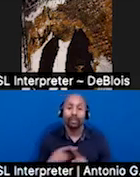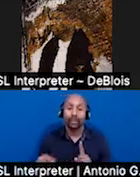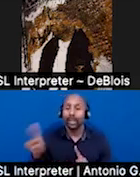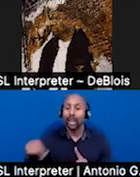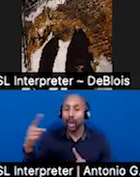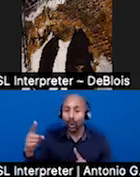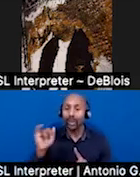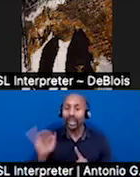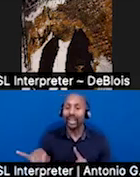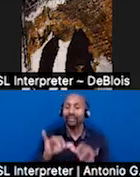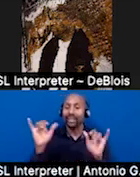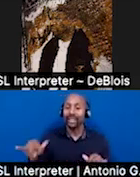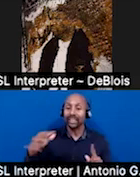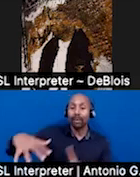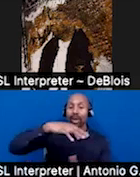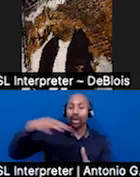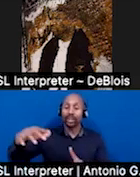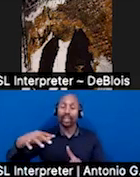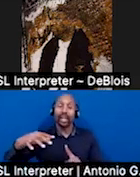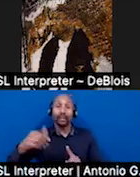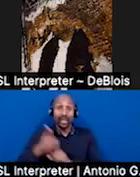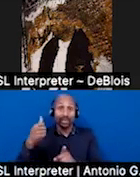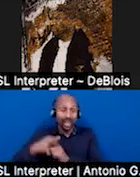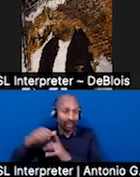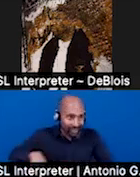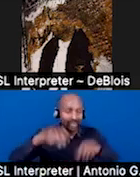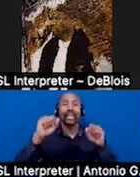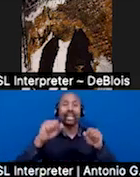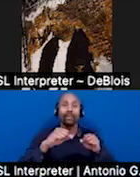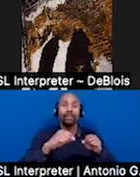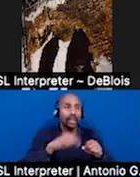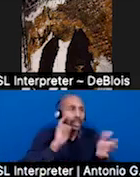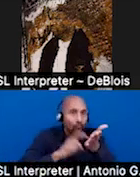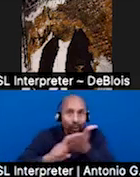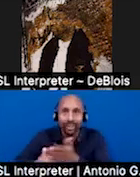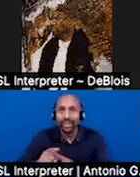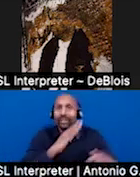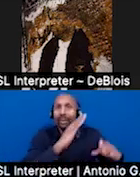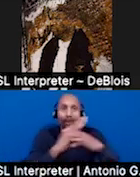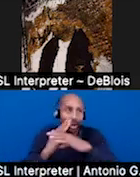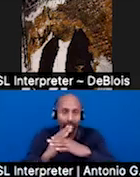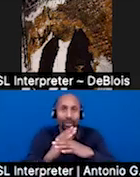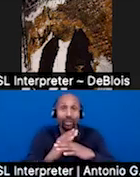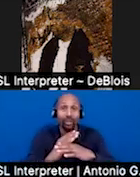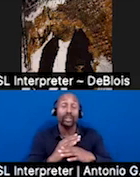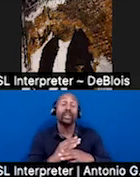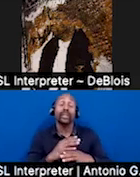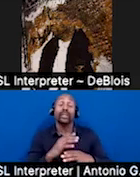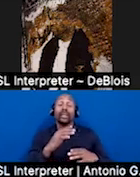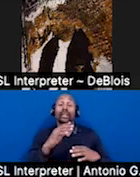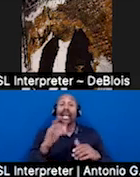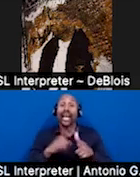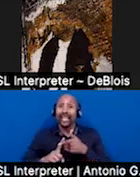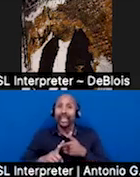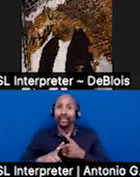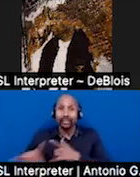removed the barriers that commonly permeate the digital materials and technologies used in schools. So I'm super excited to be part of the discussion. Thank